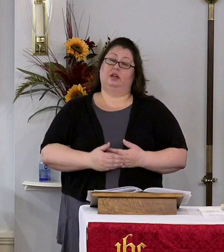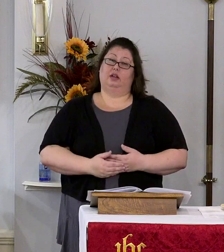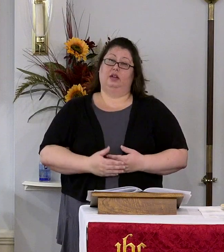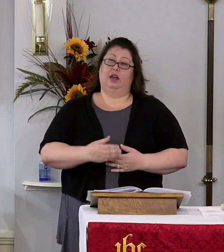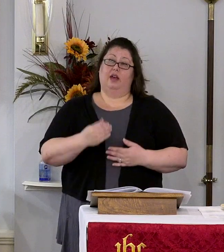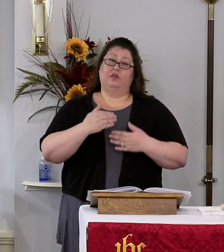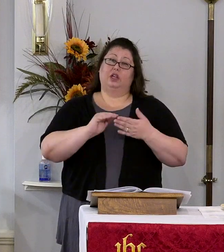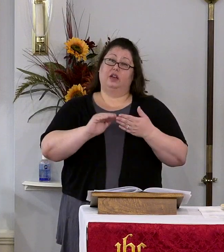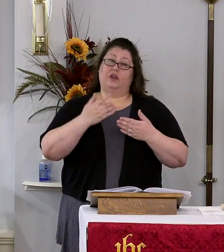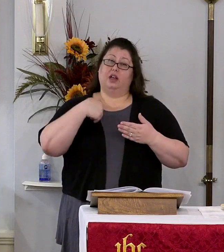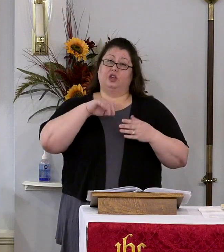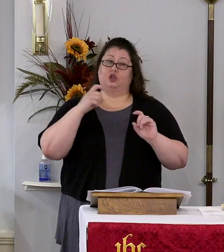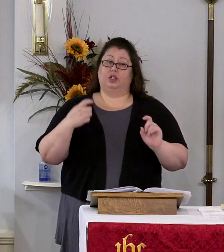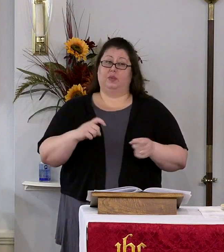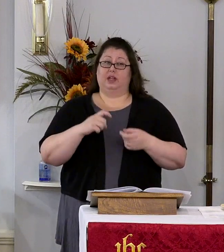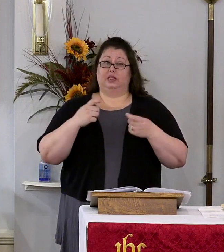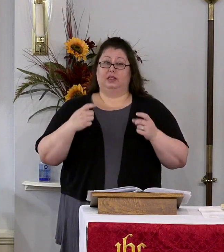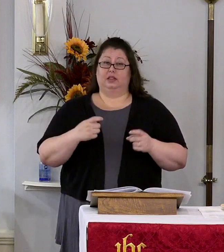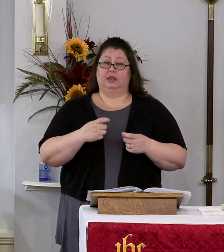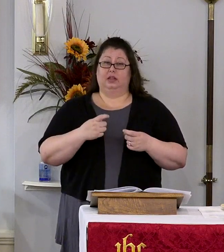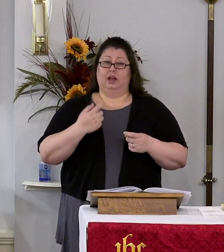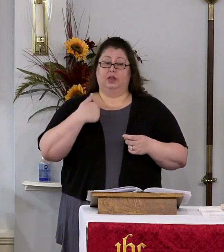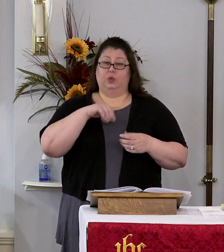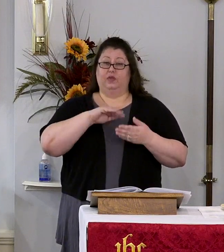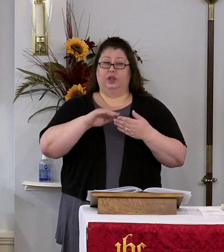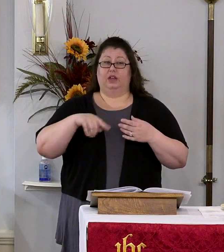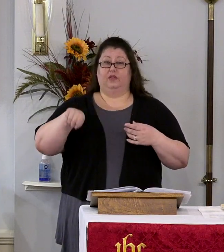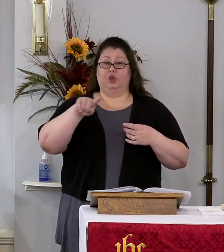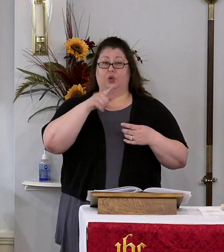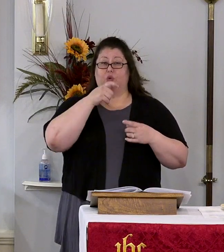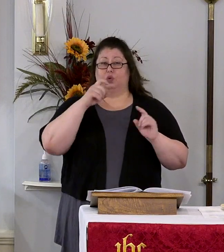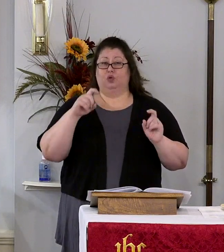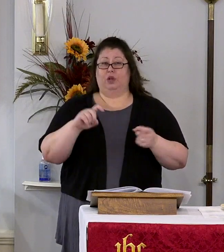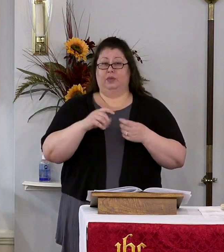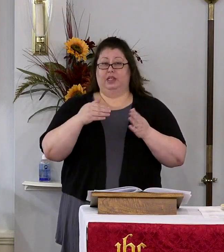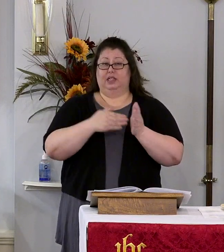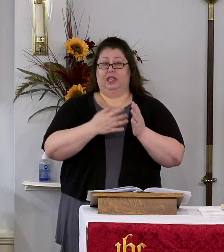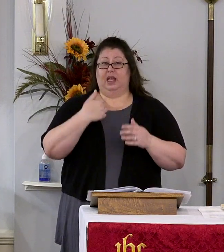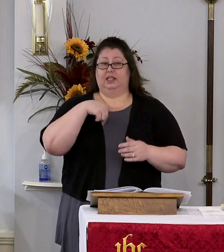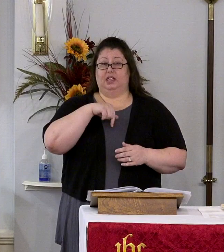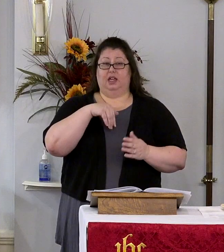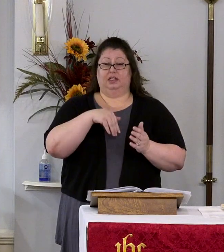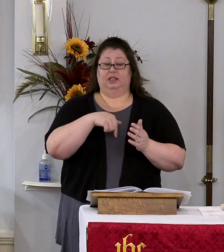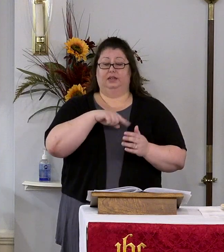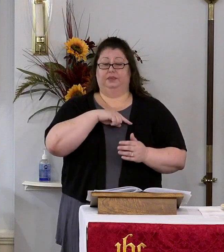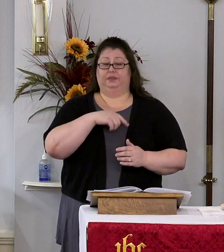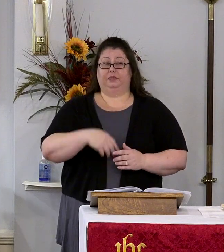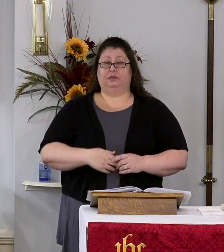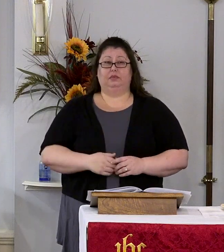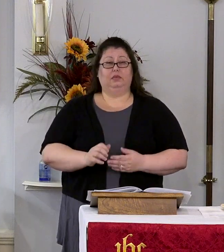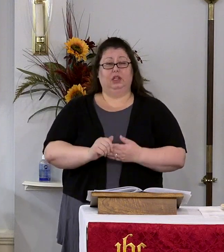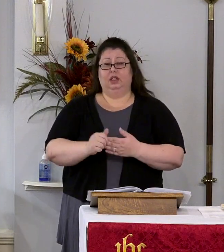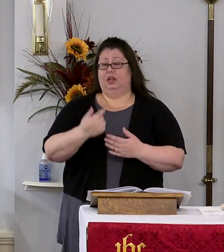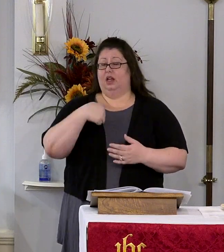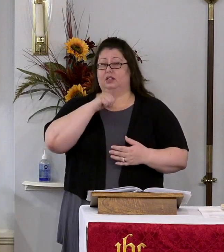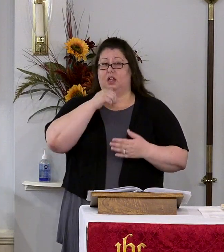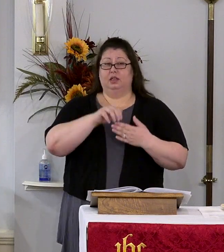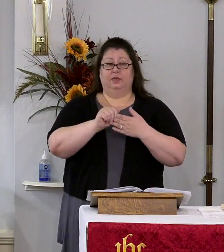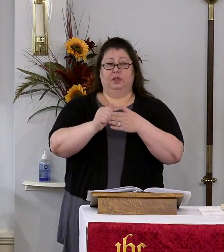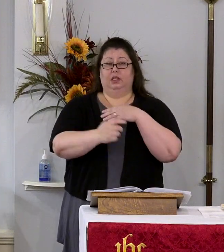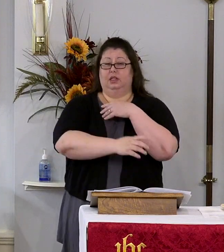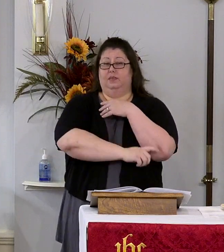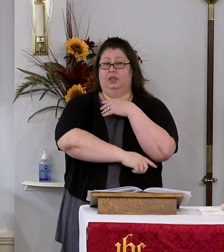bread, and forgive us our trespasses, as we forgive those who trespass against us. And lead us not